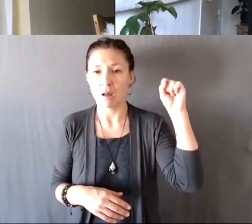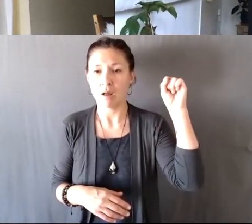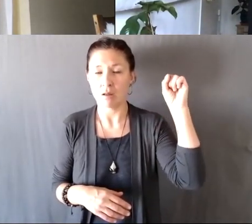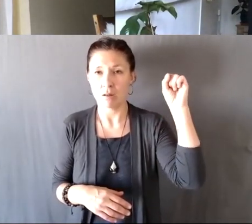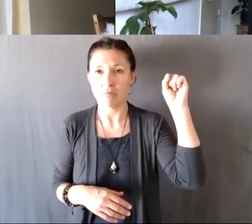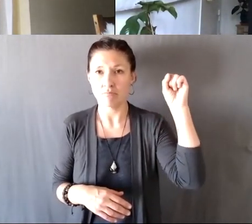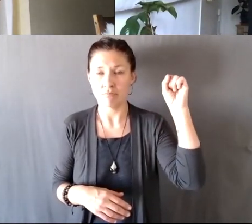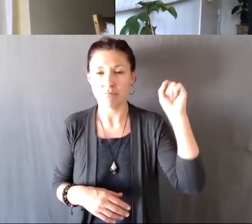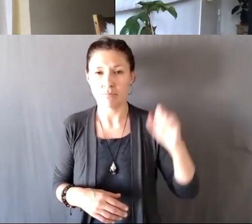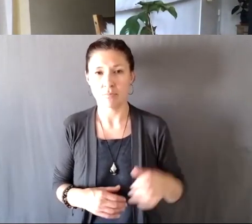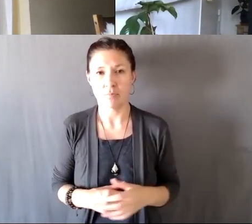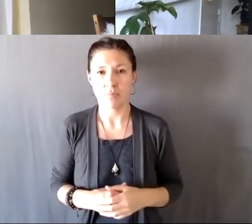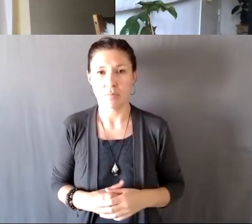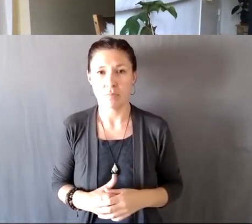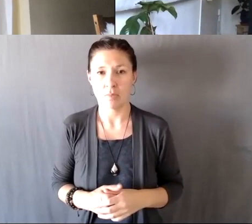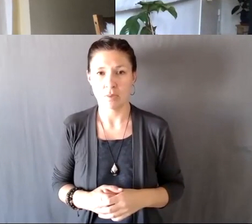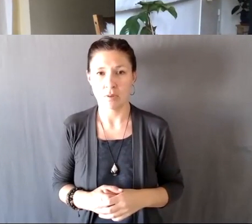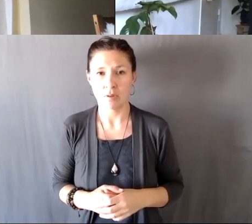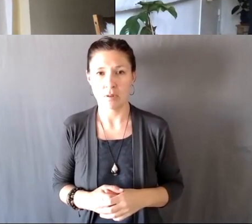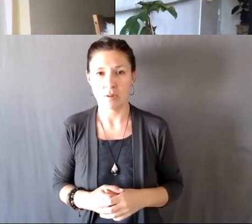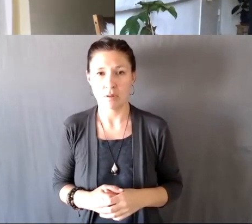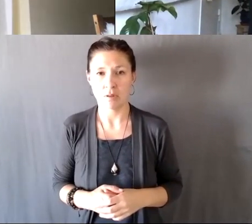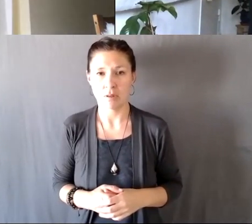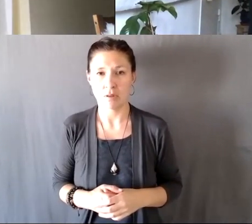Hands move up along the body.